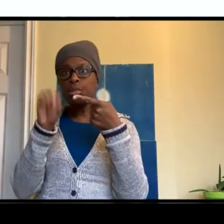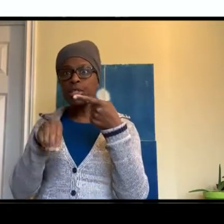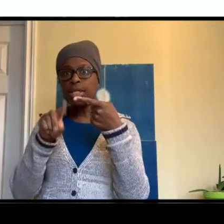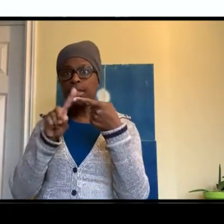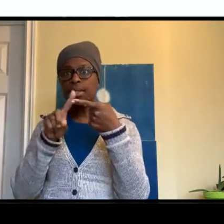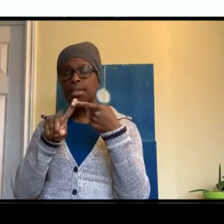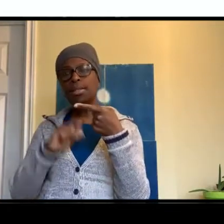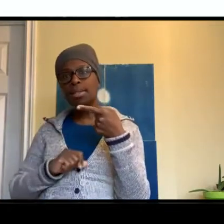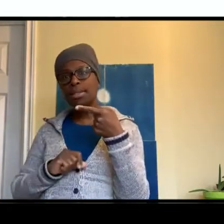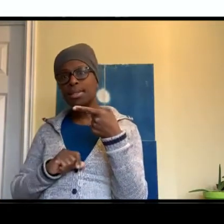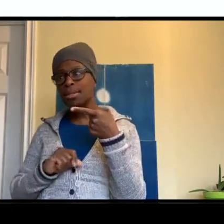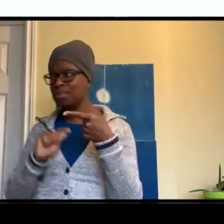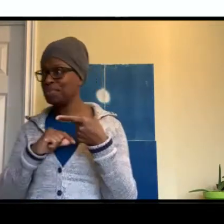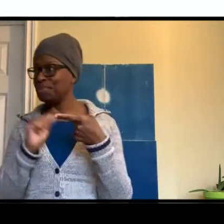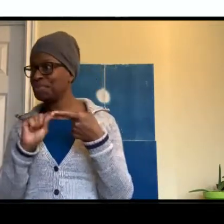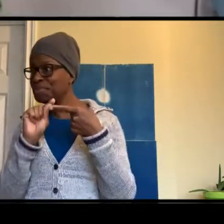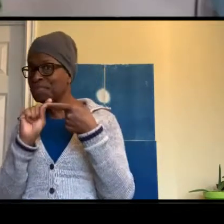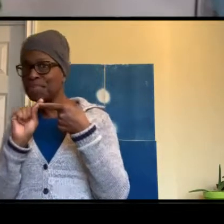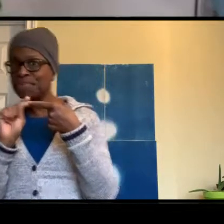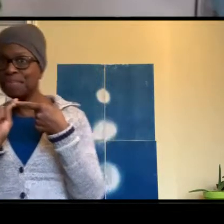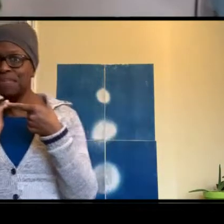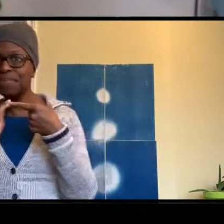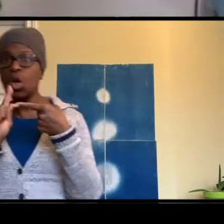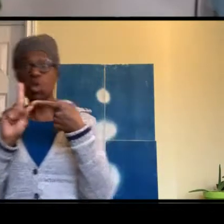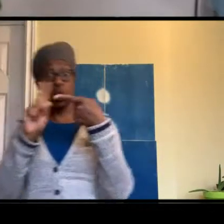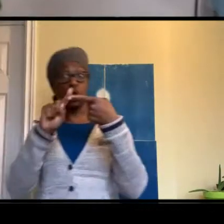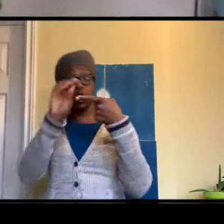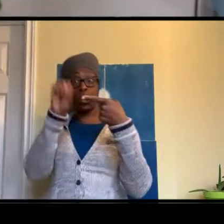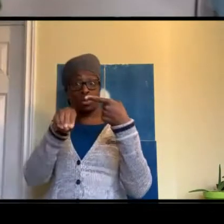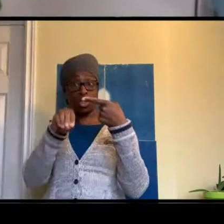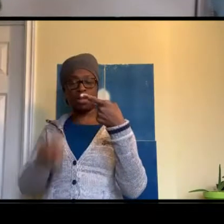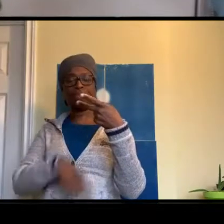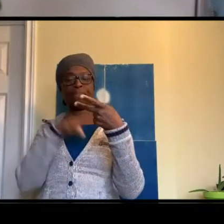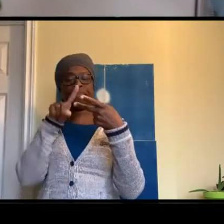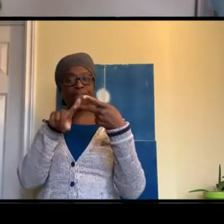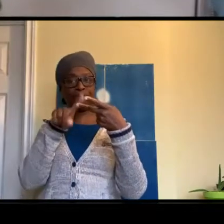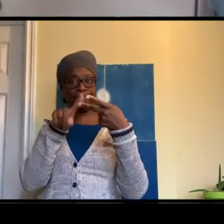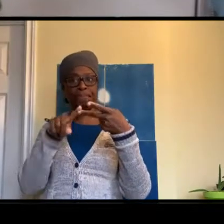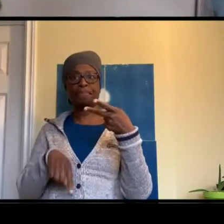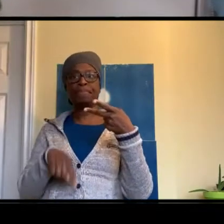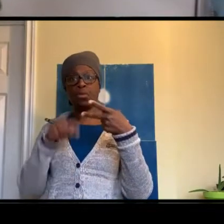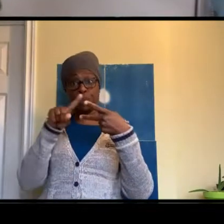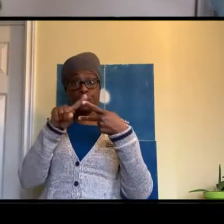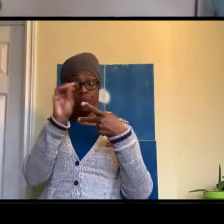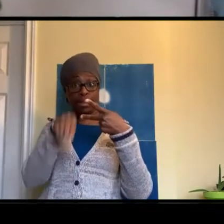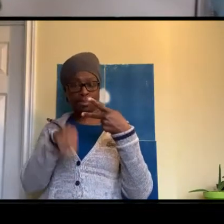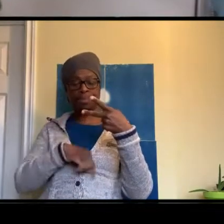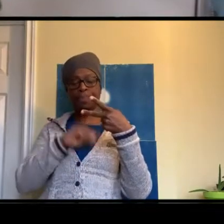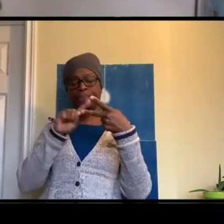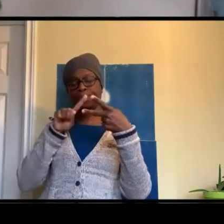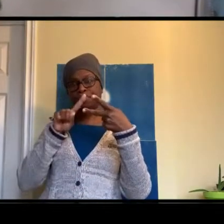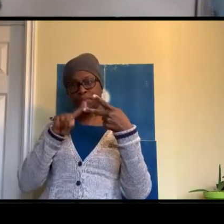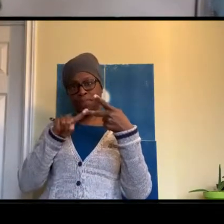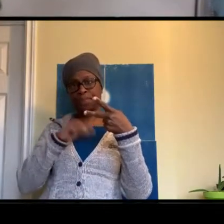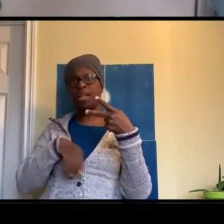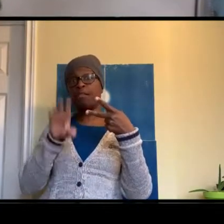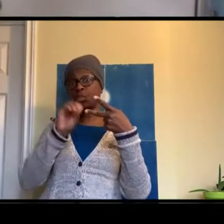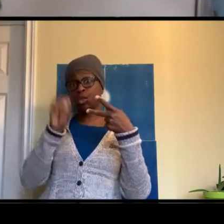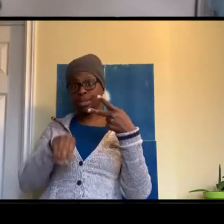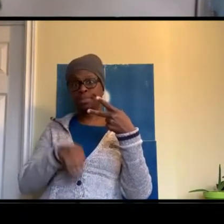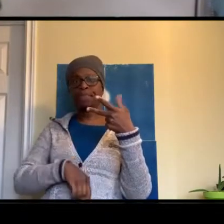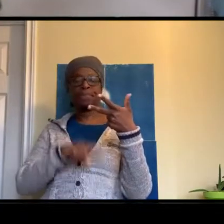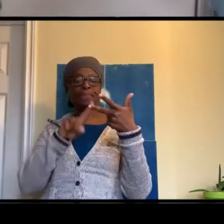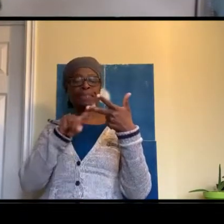10. So this one's a pretty balanced sort of scale in terms of where